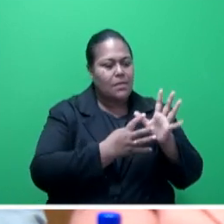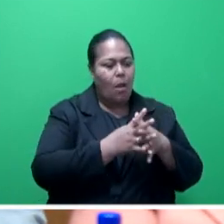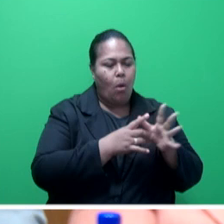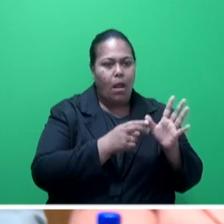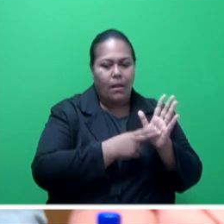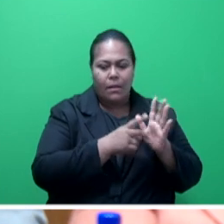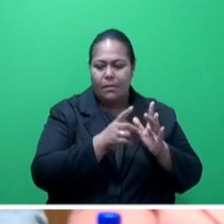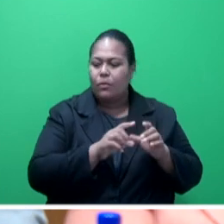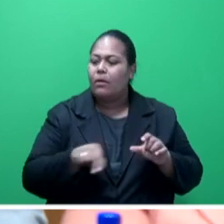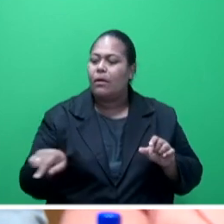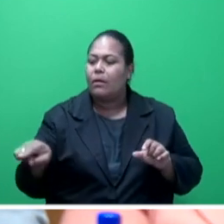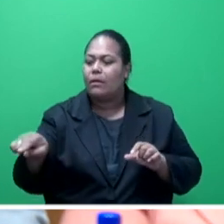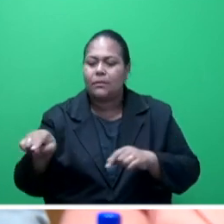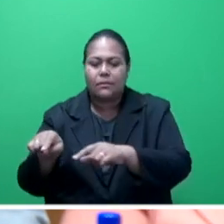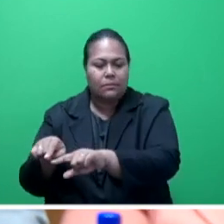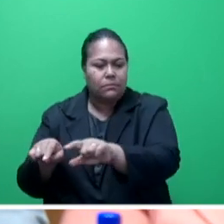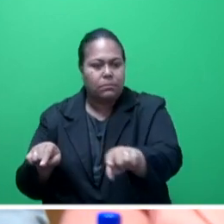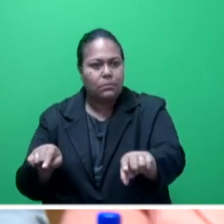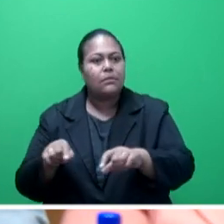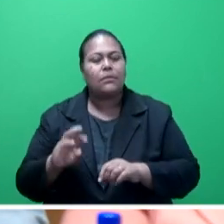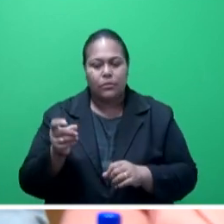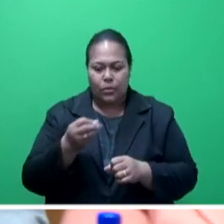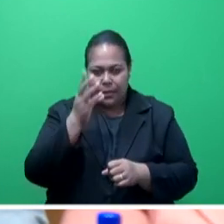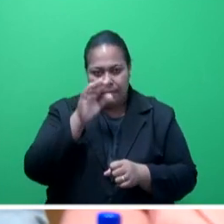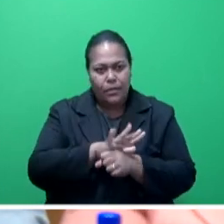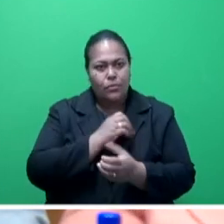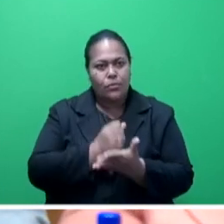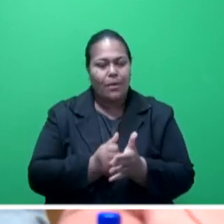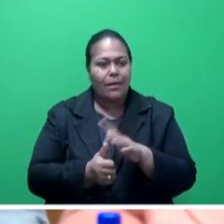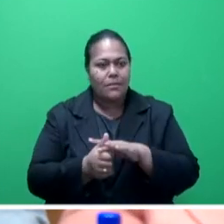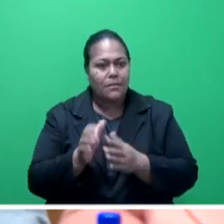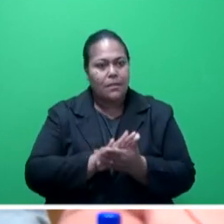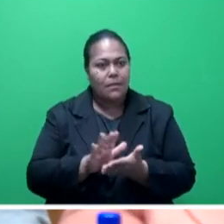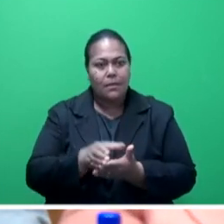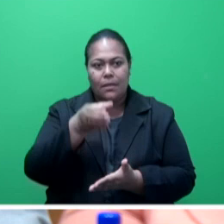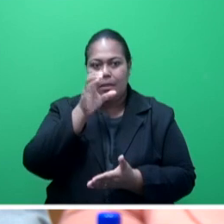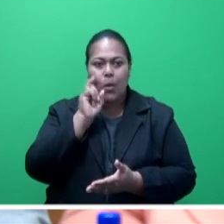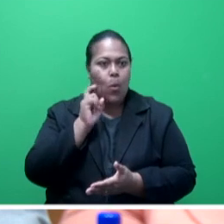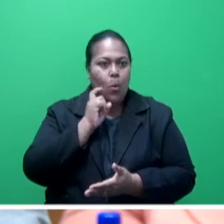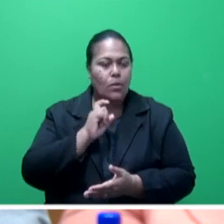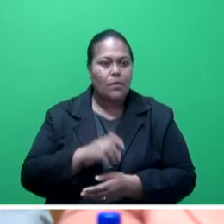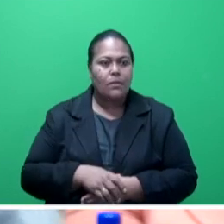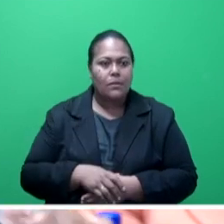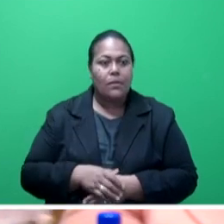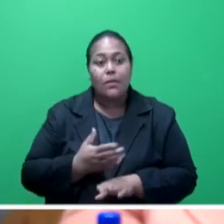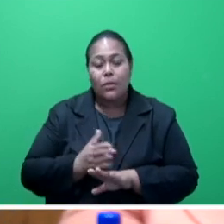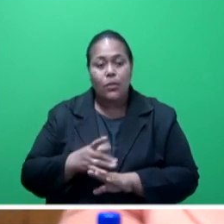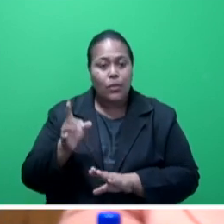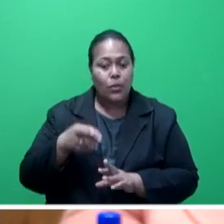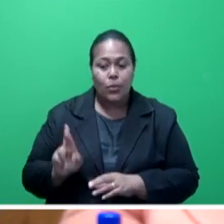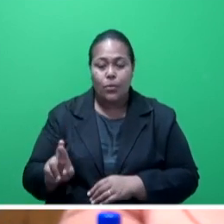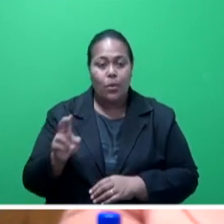those communities live along these areas have access to this clean drinking water when the new Rewa River Water Scheme is